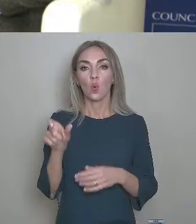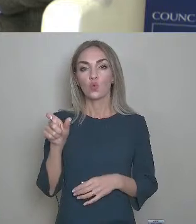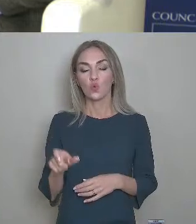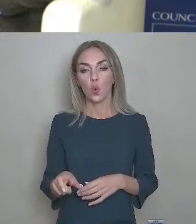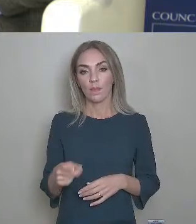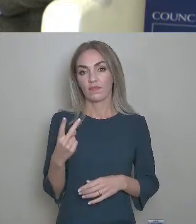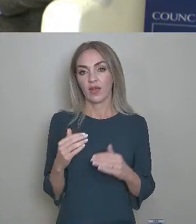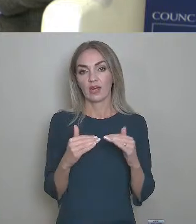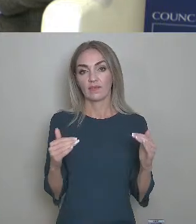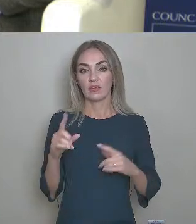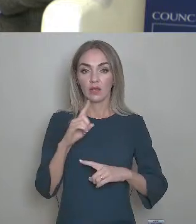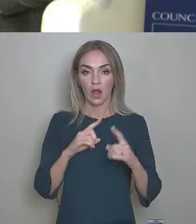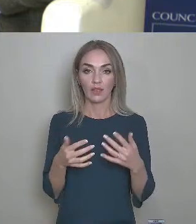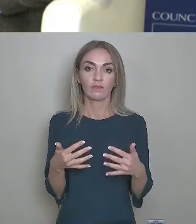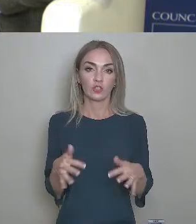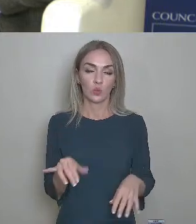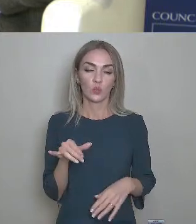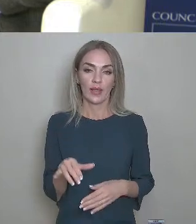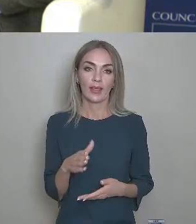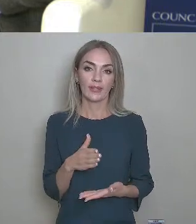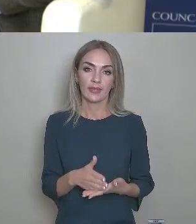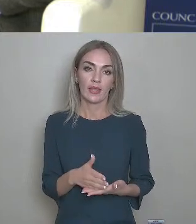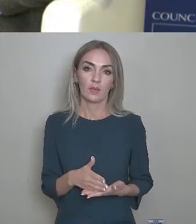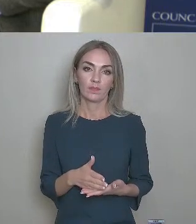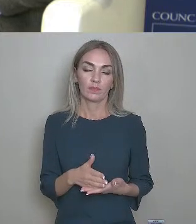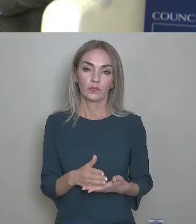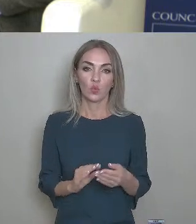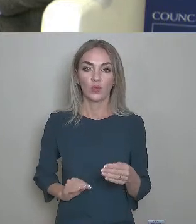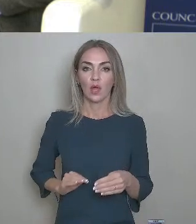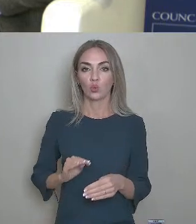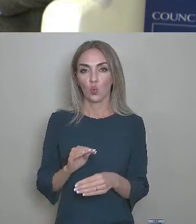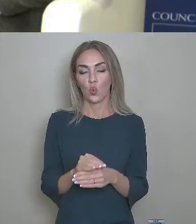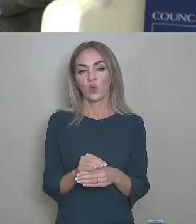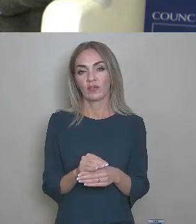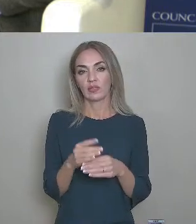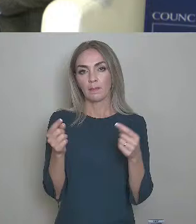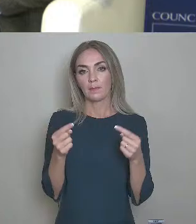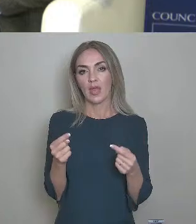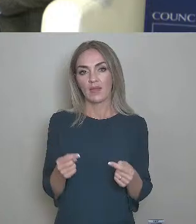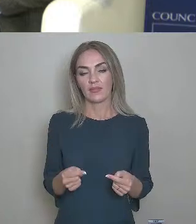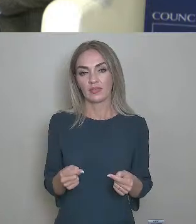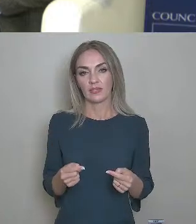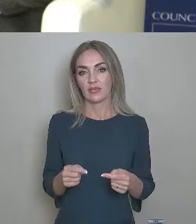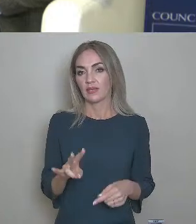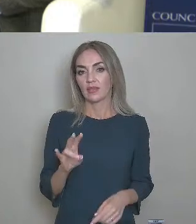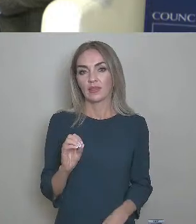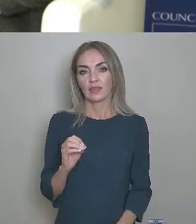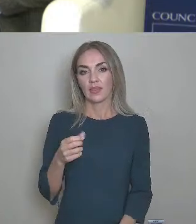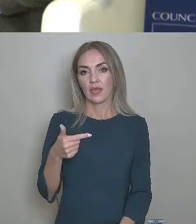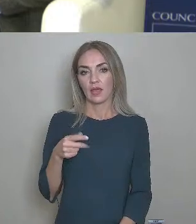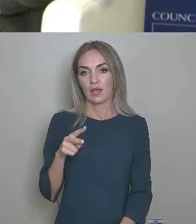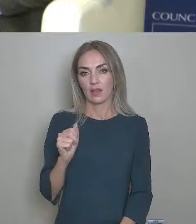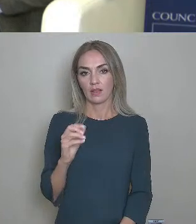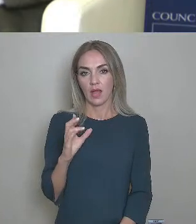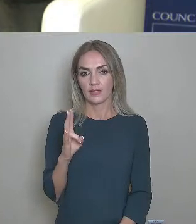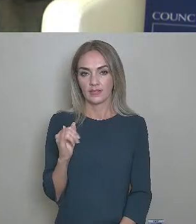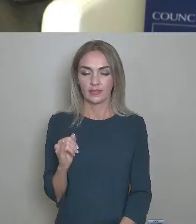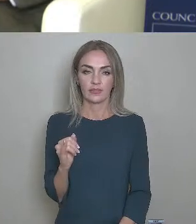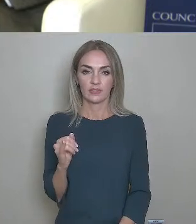this certificate. I heard about 150 and 20. Okay, the person is running to 2 councils, so that's